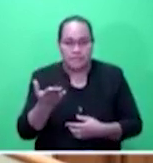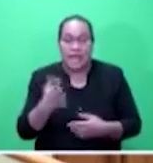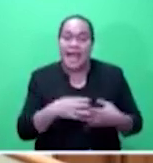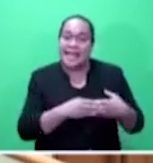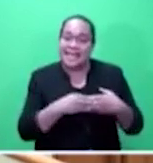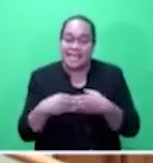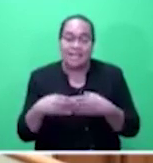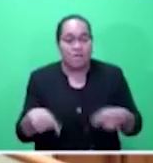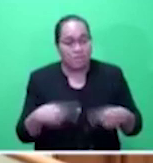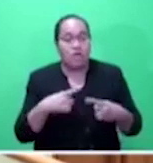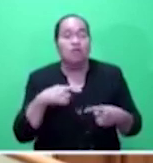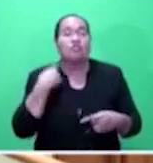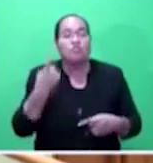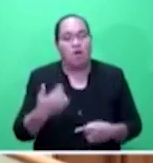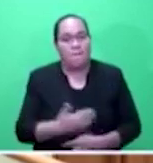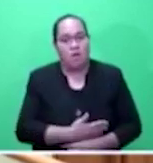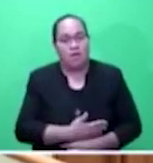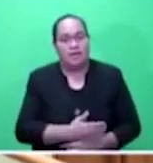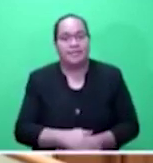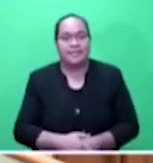Opposition tomorrow morning.